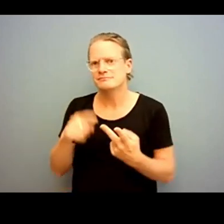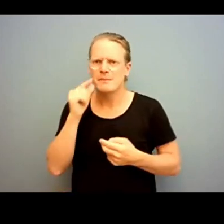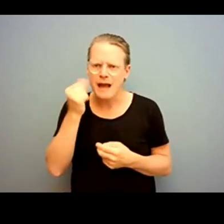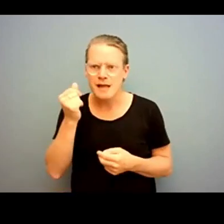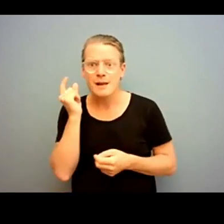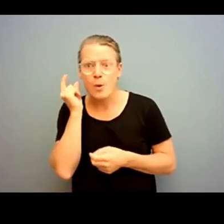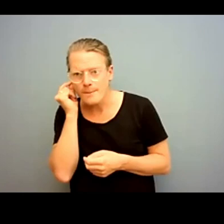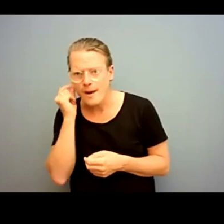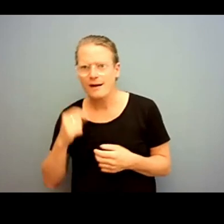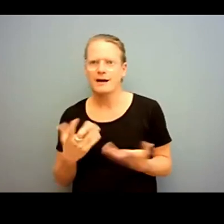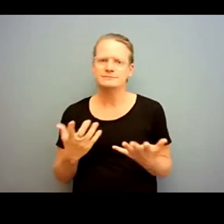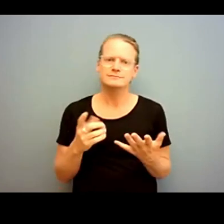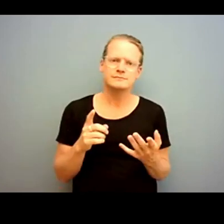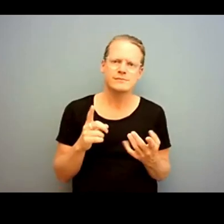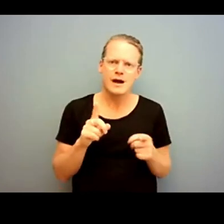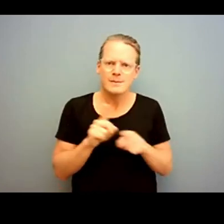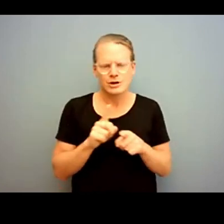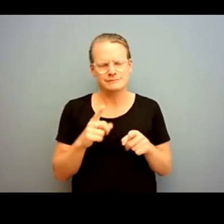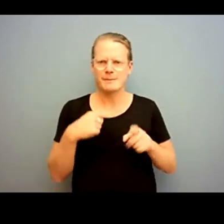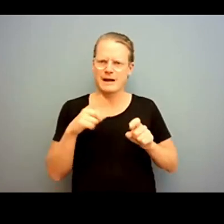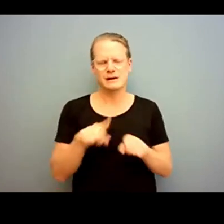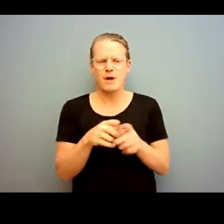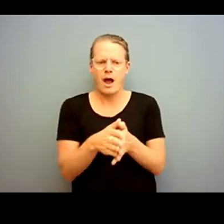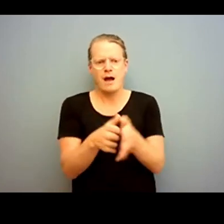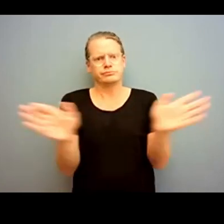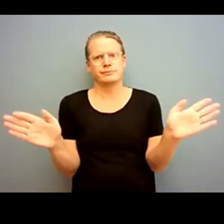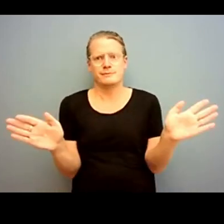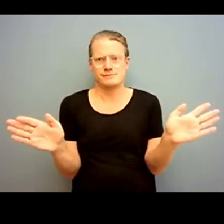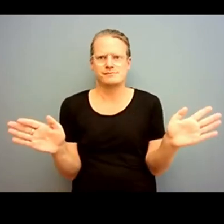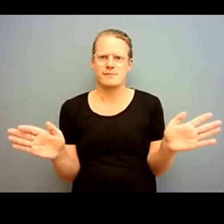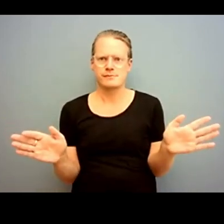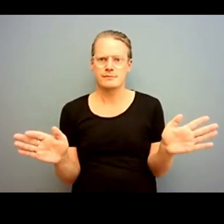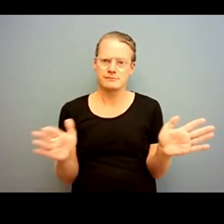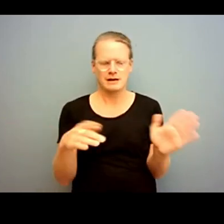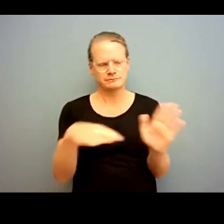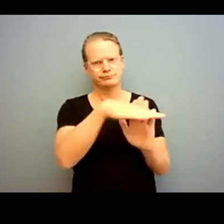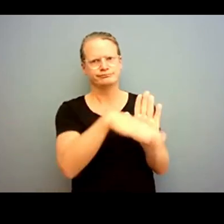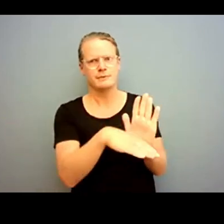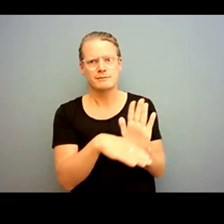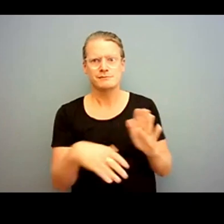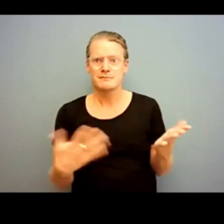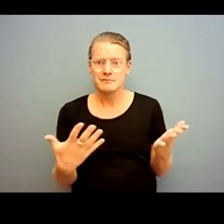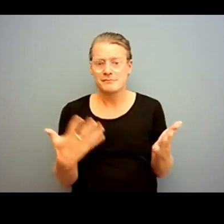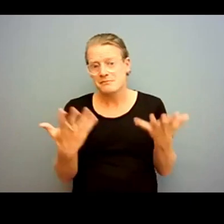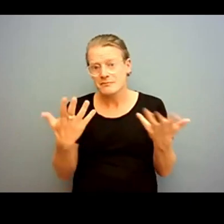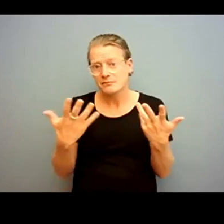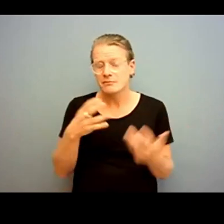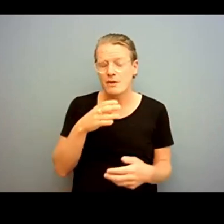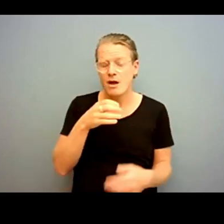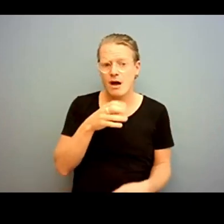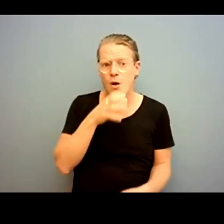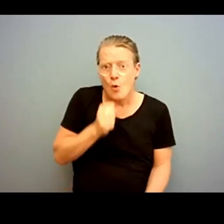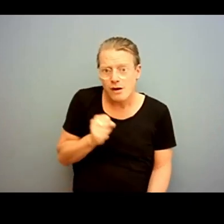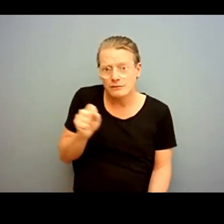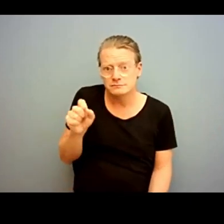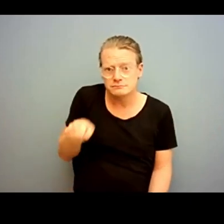rights of older persons, which would, amongst other things, cover people with dementia. That's another day's